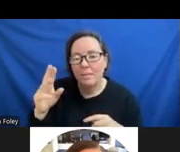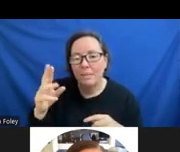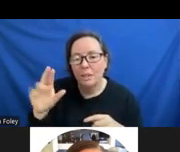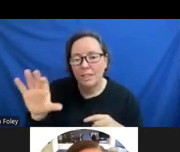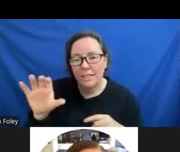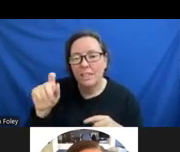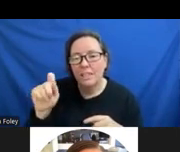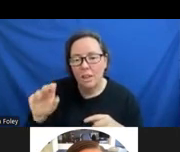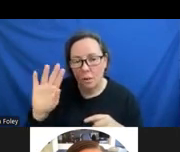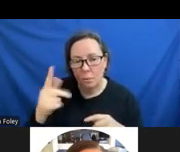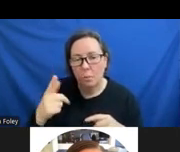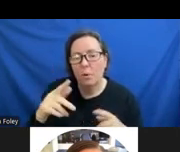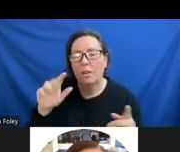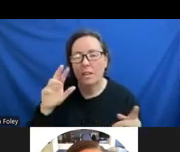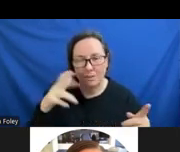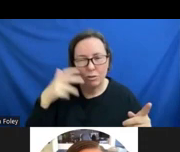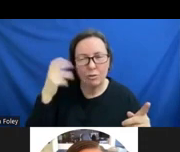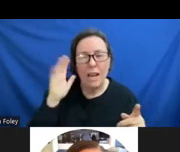www.ablenrc.org.